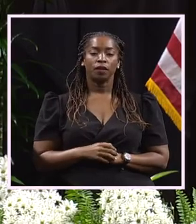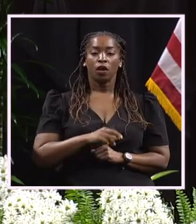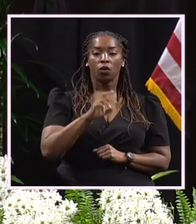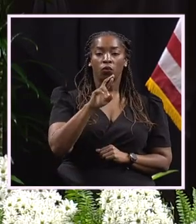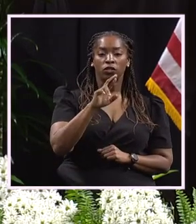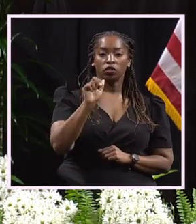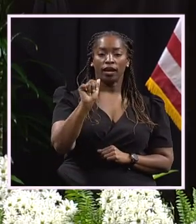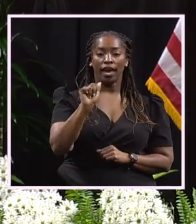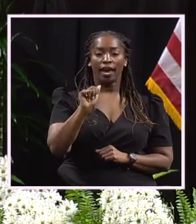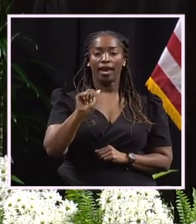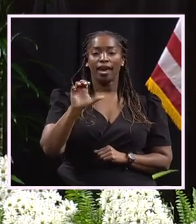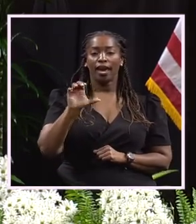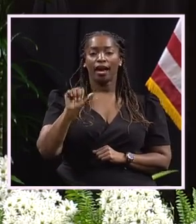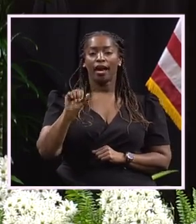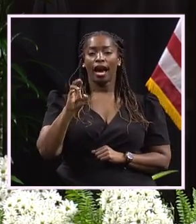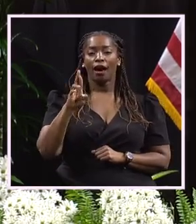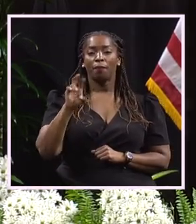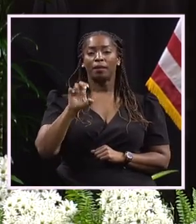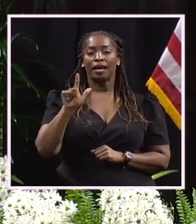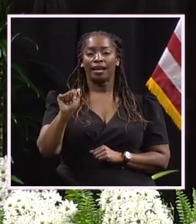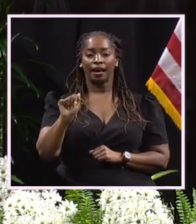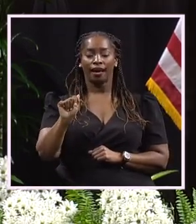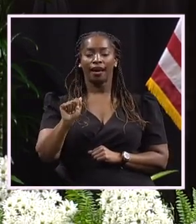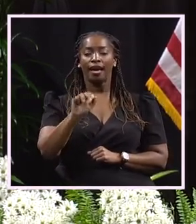Richard A. Cabrera, MBA,